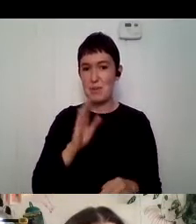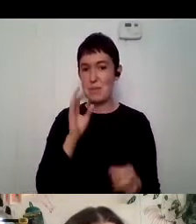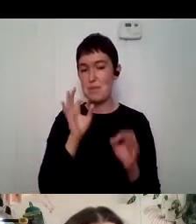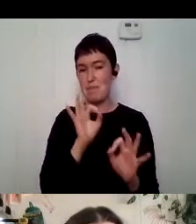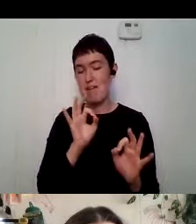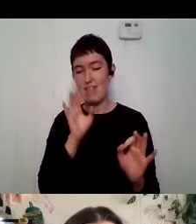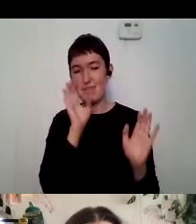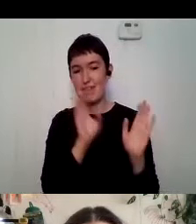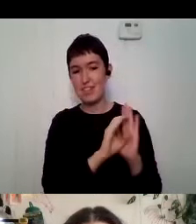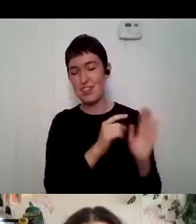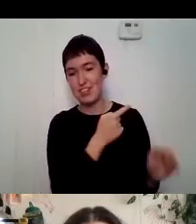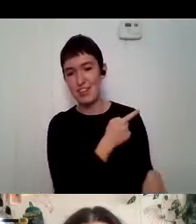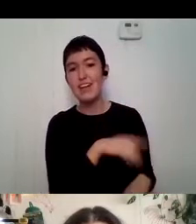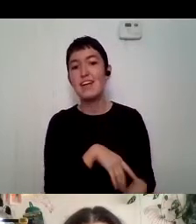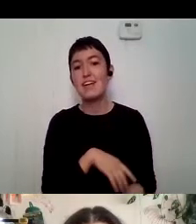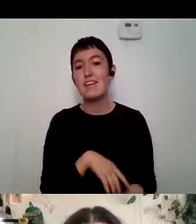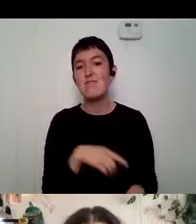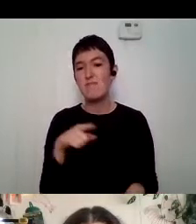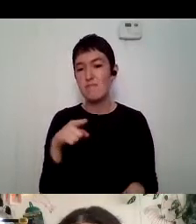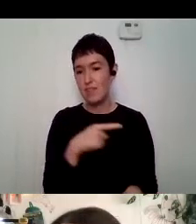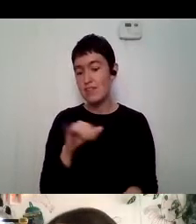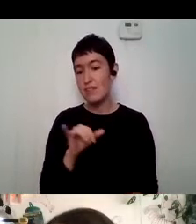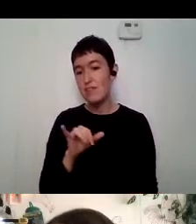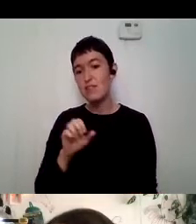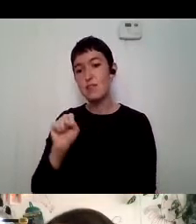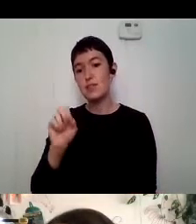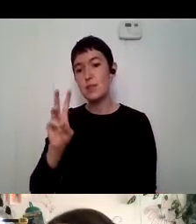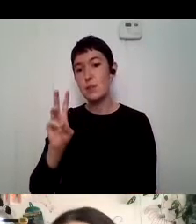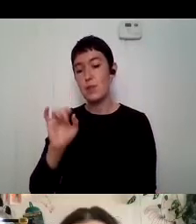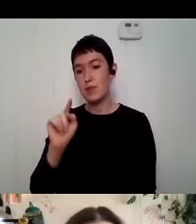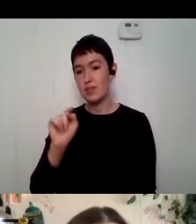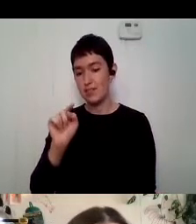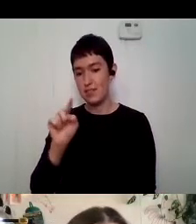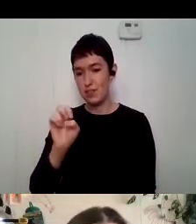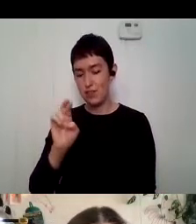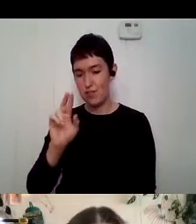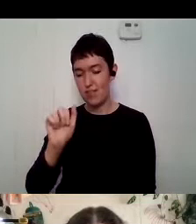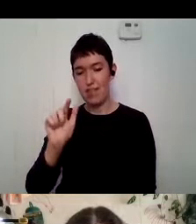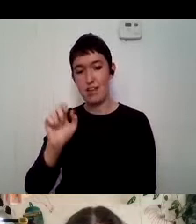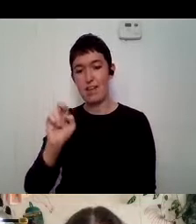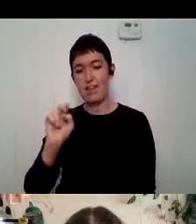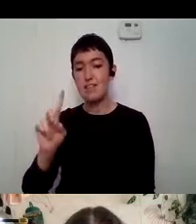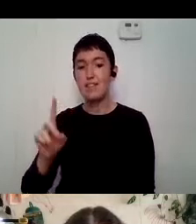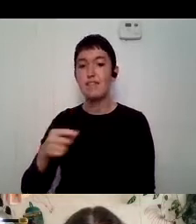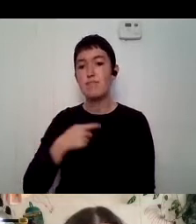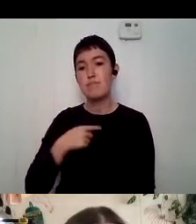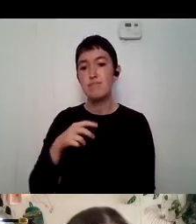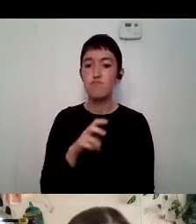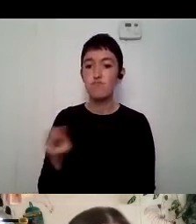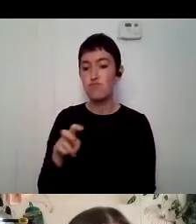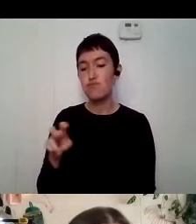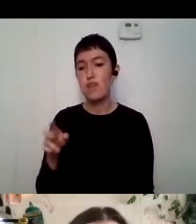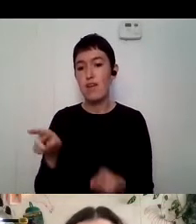this is also Switzerland here, where I was working when I was traveling back and forth as a visiting PhD student. And then of